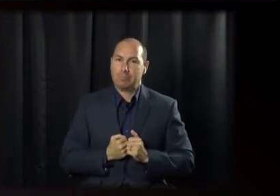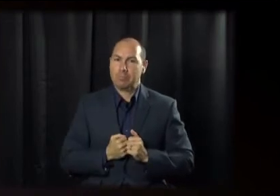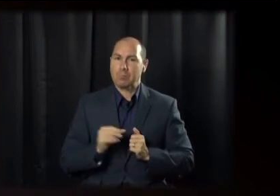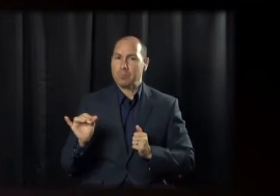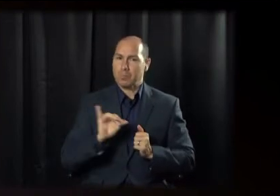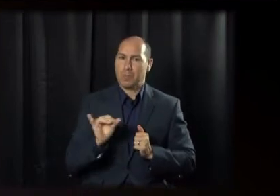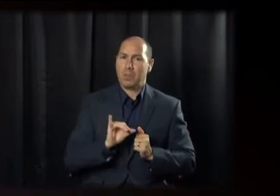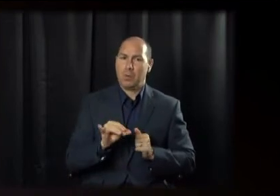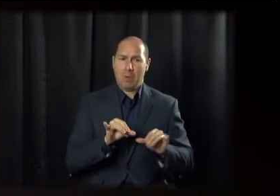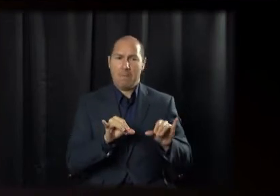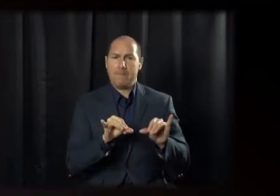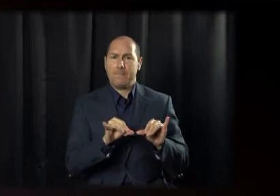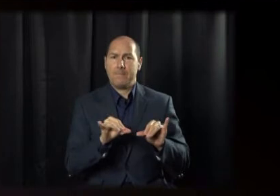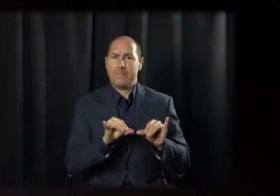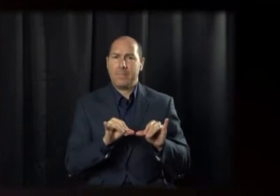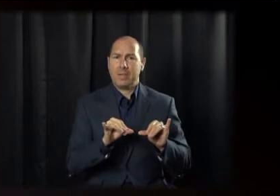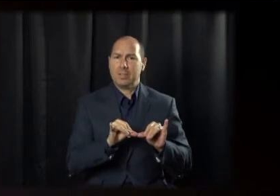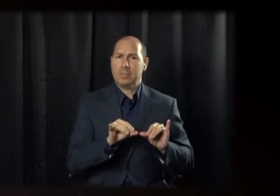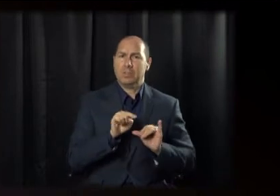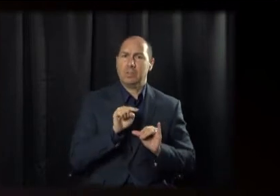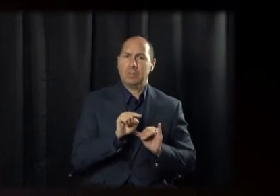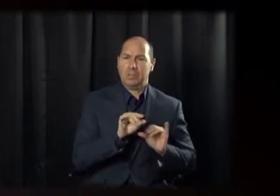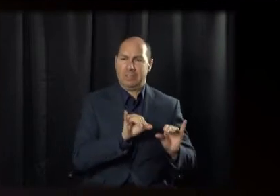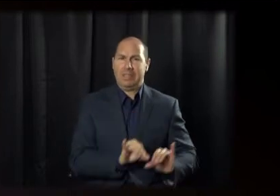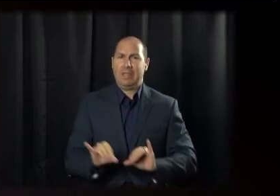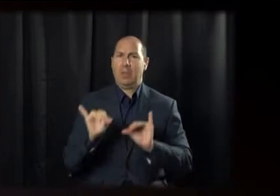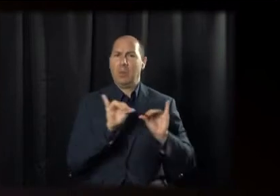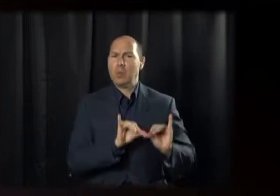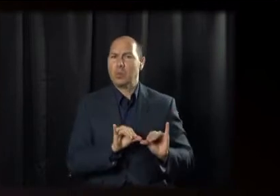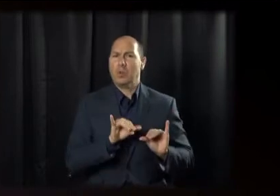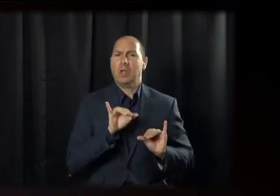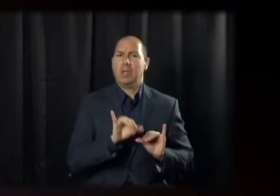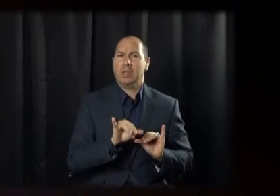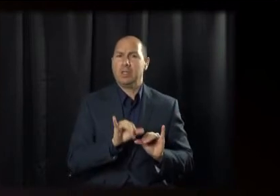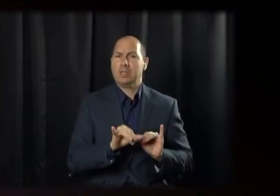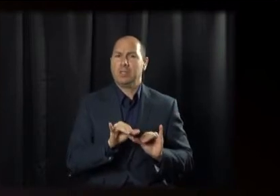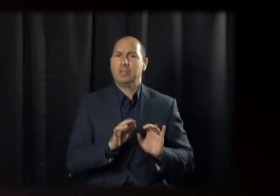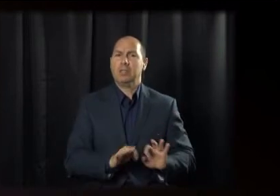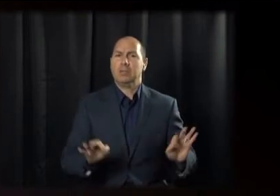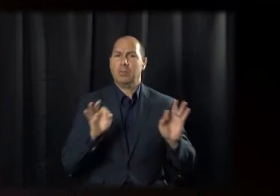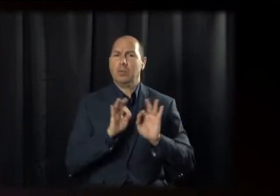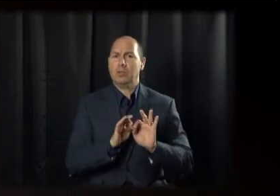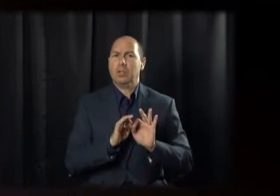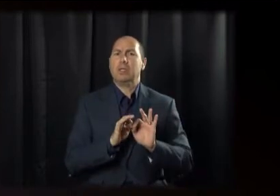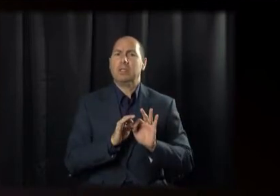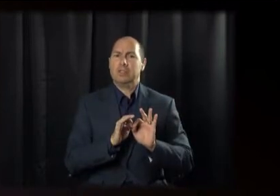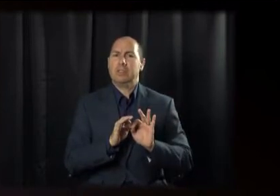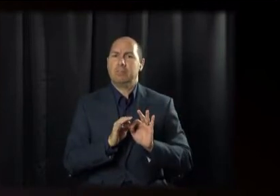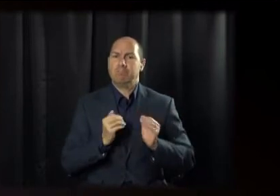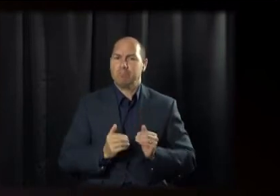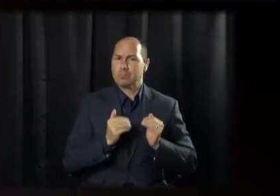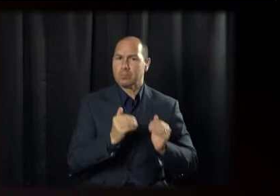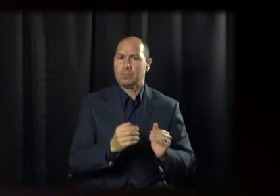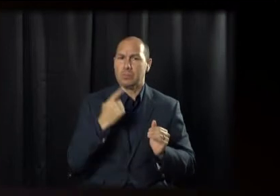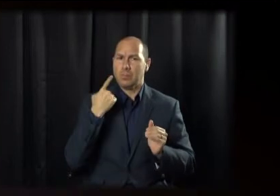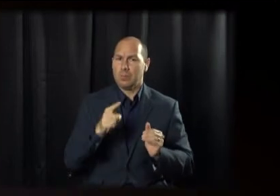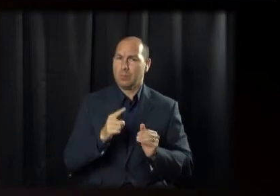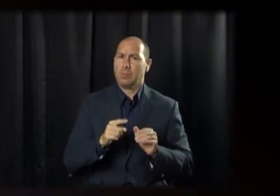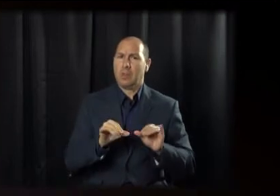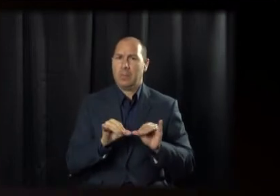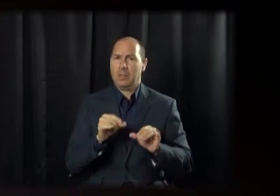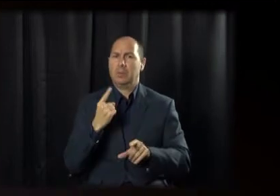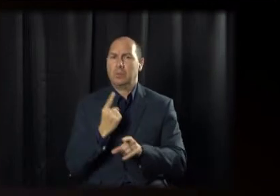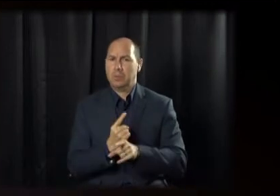a significant step in sizing water losses, a necessary step in addressing the issue. However, more work must be